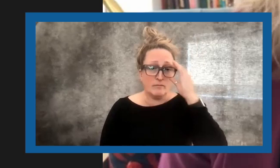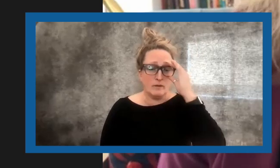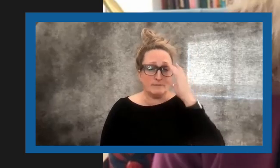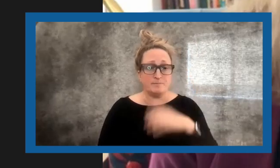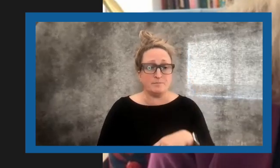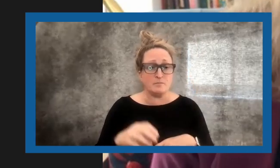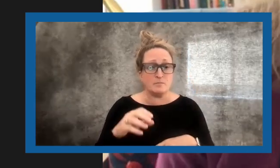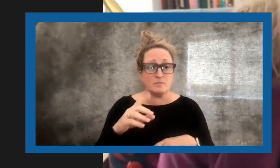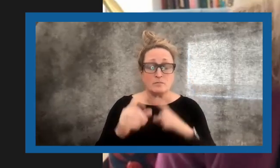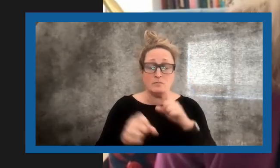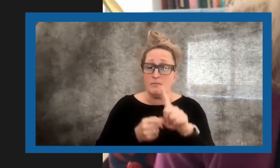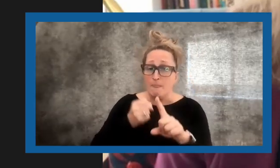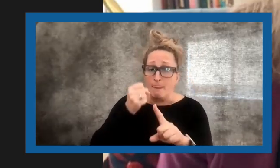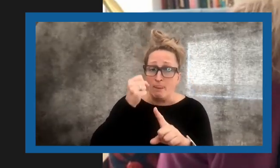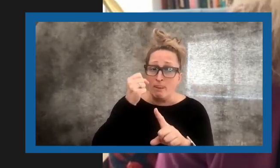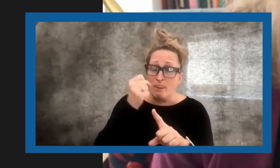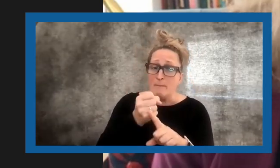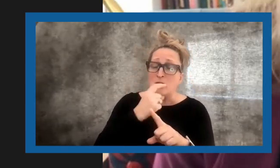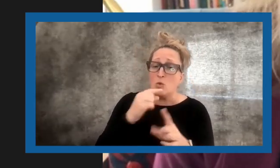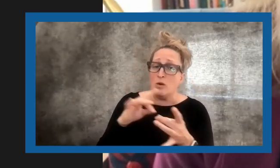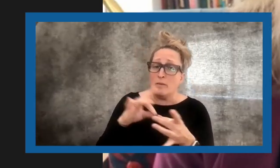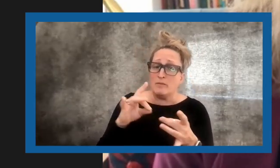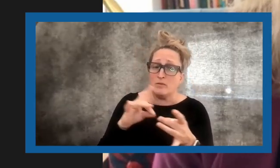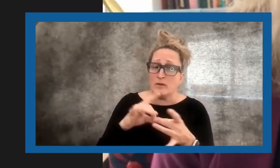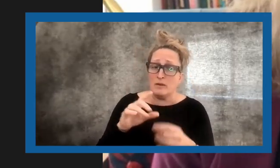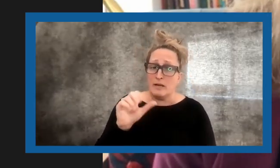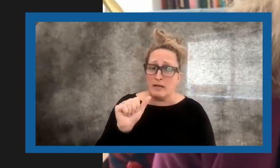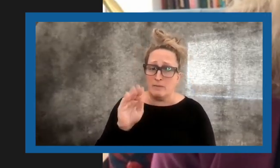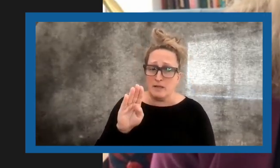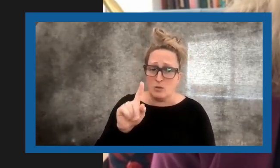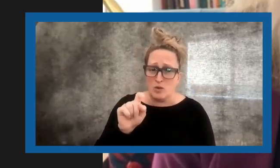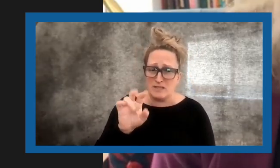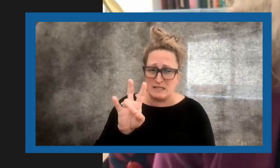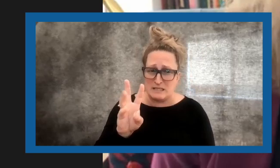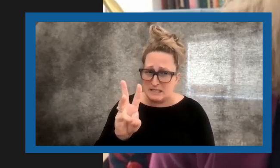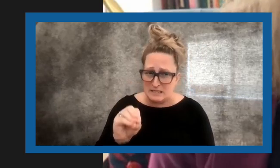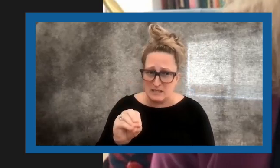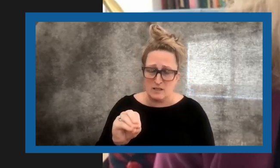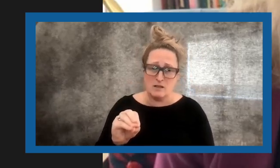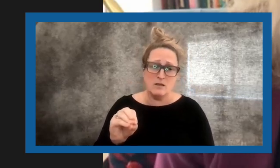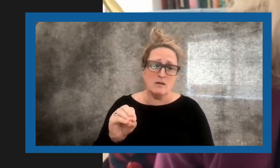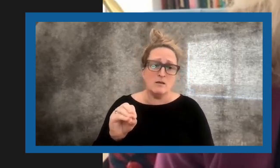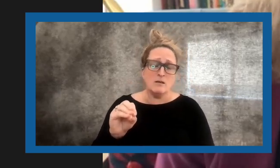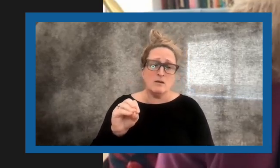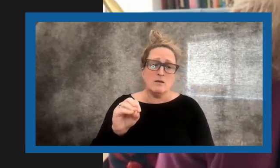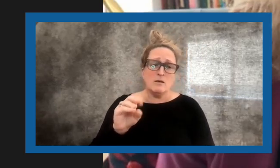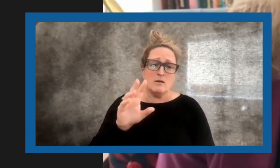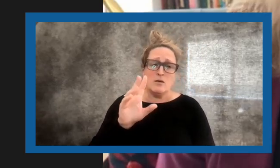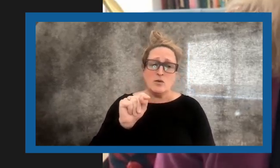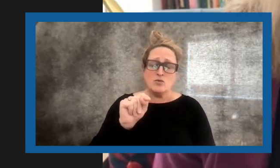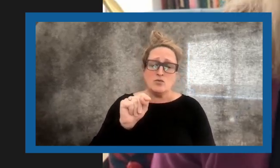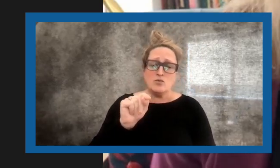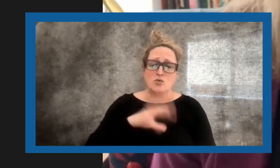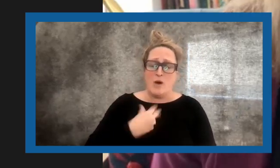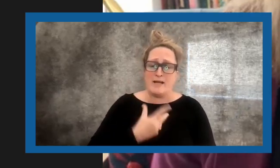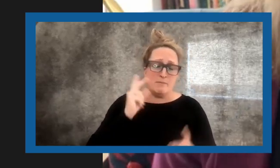as far as the impact, you already mentioned AB 1160, which has limited the trans panic defense,